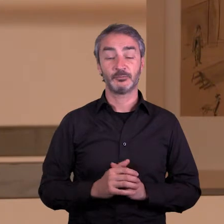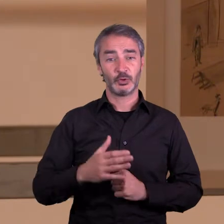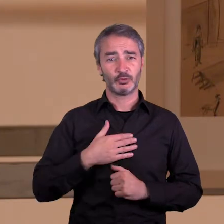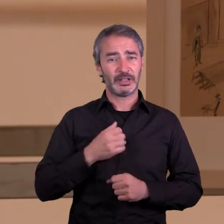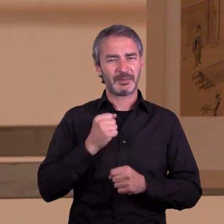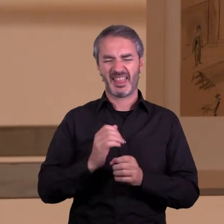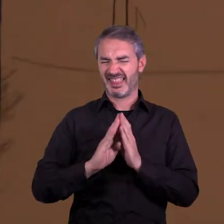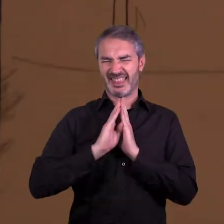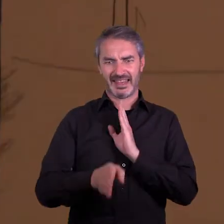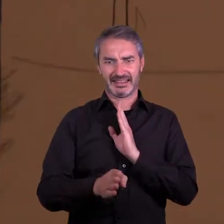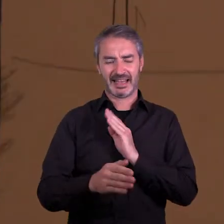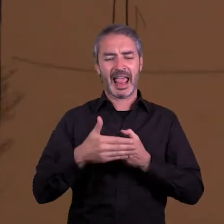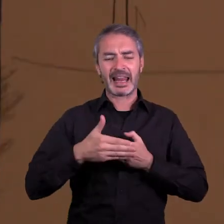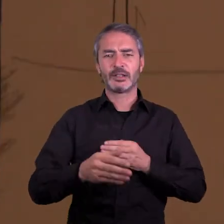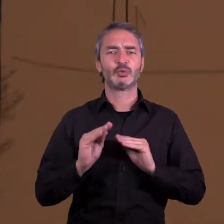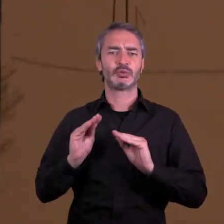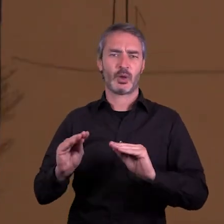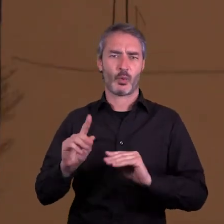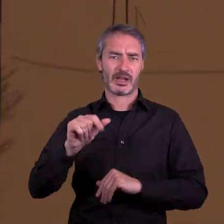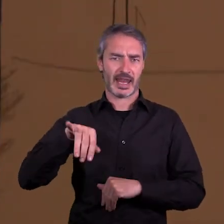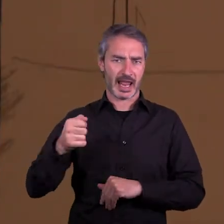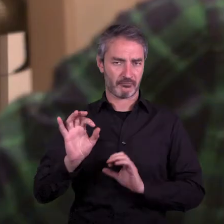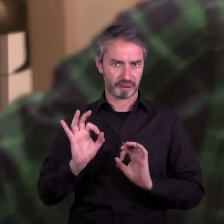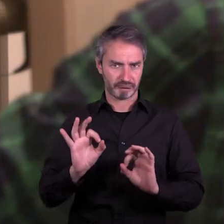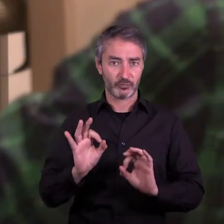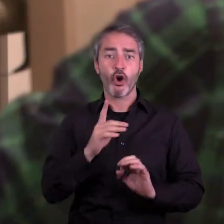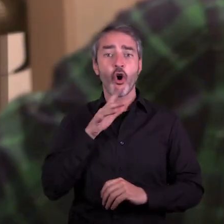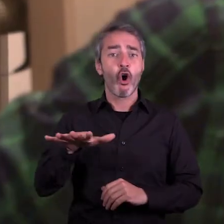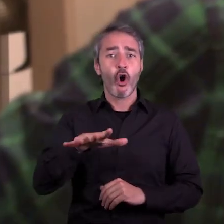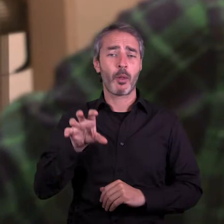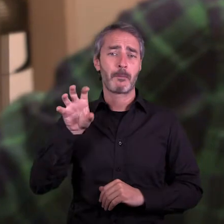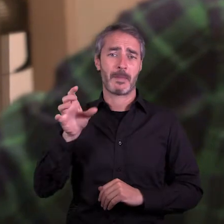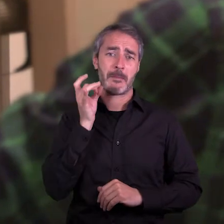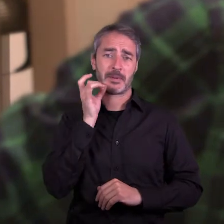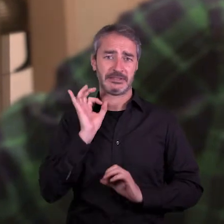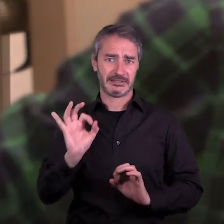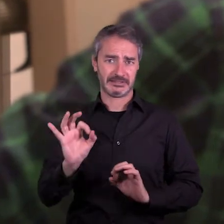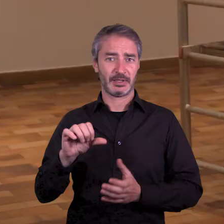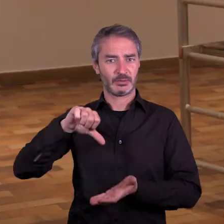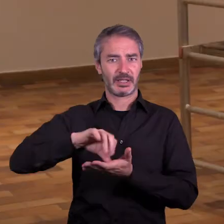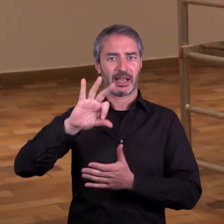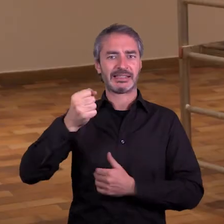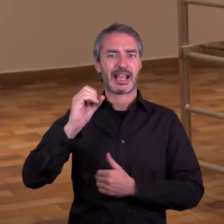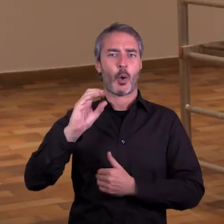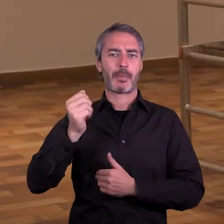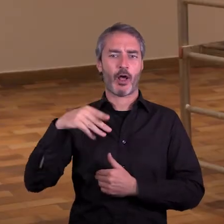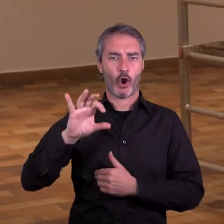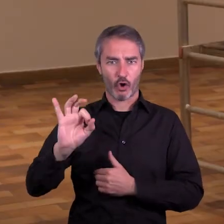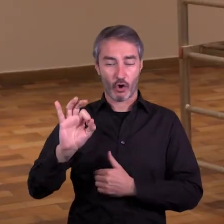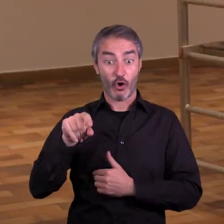We have worked directly with the Lina Bo Bardi archives, which are located in São Paulo in Brazil. And in